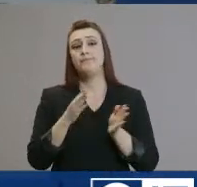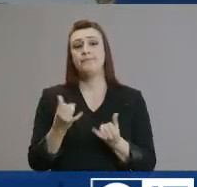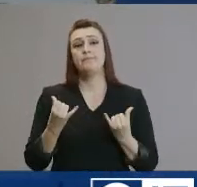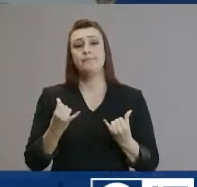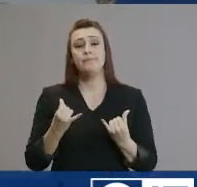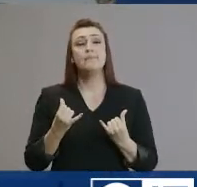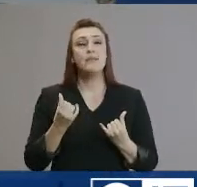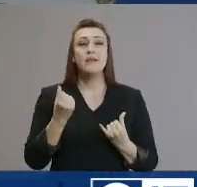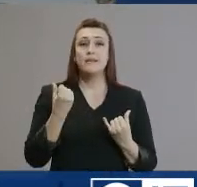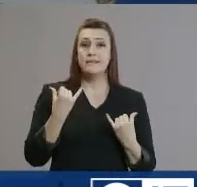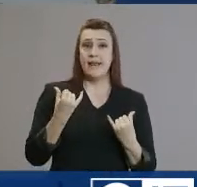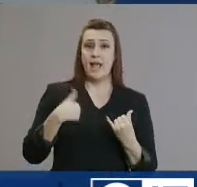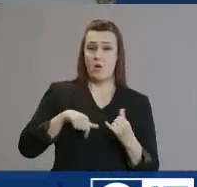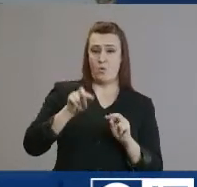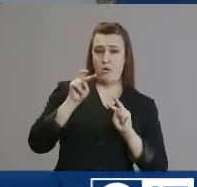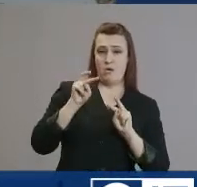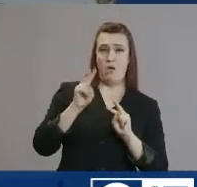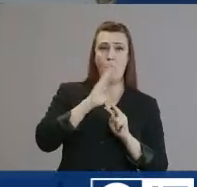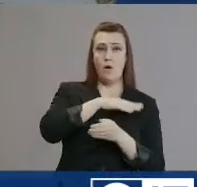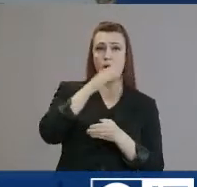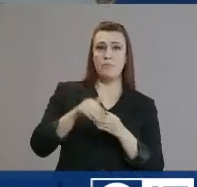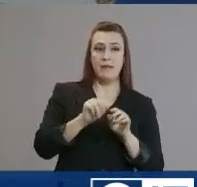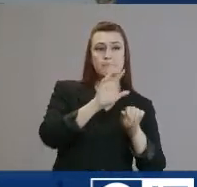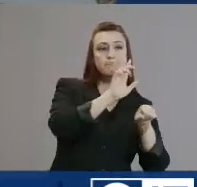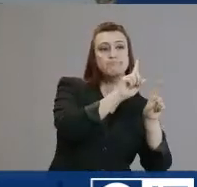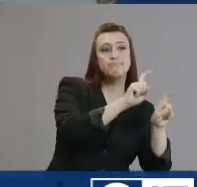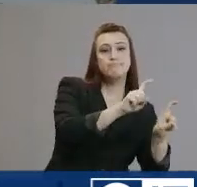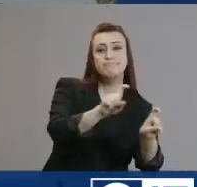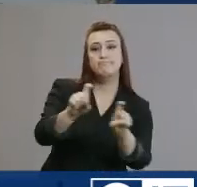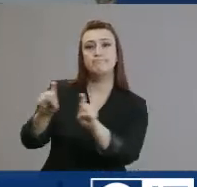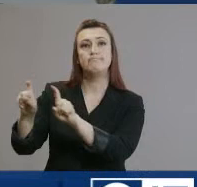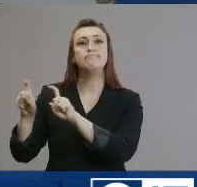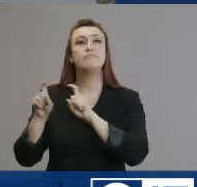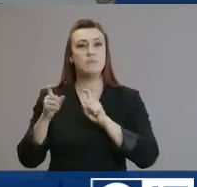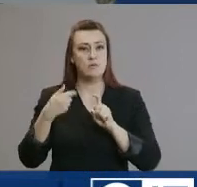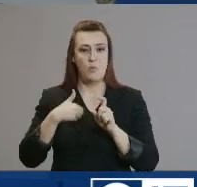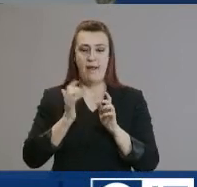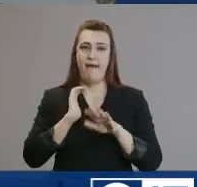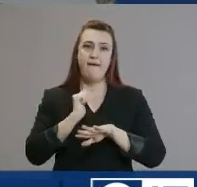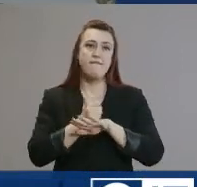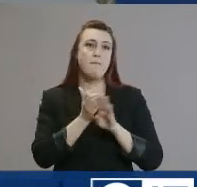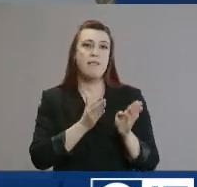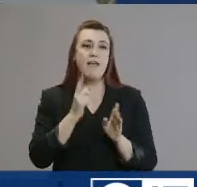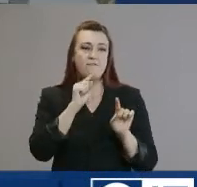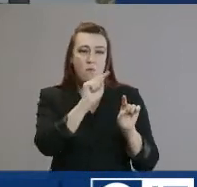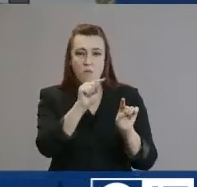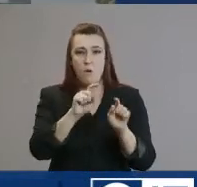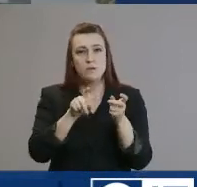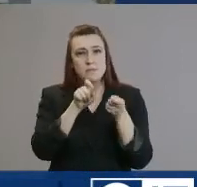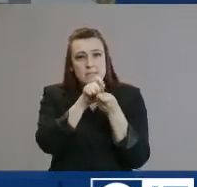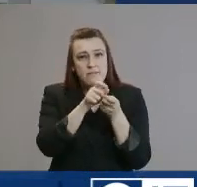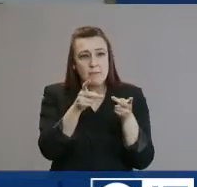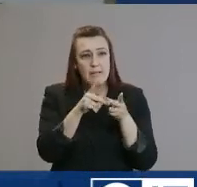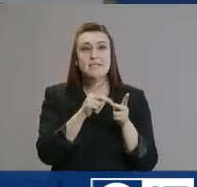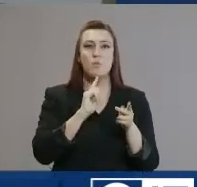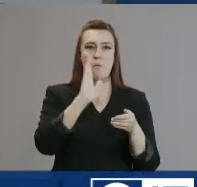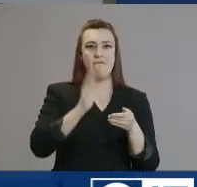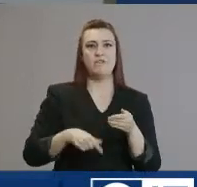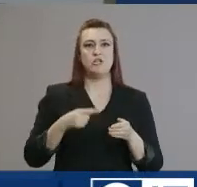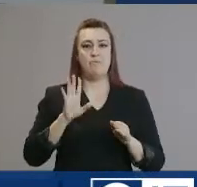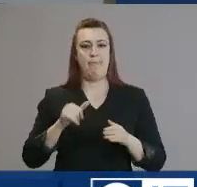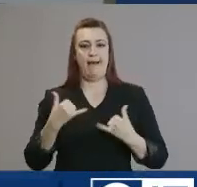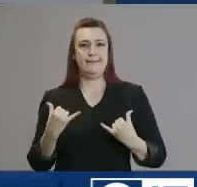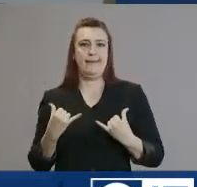complete all of the facilities that we will be doing the testing for, except for 2. 40 facilities are coordinating their